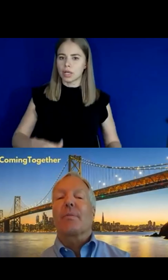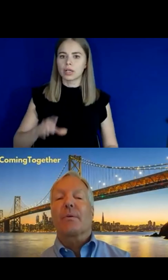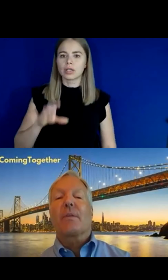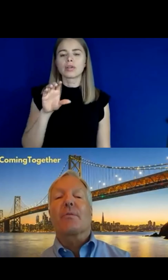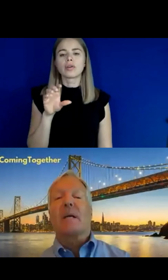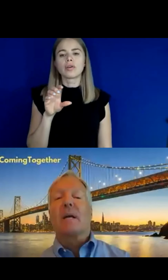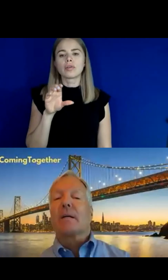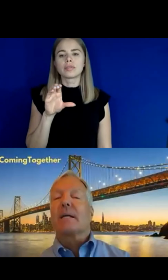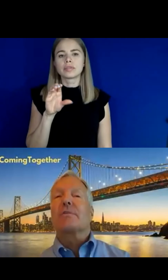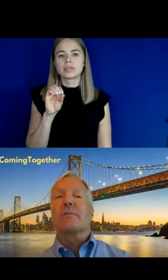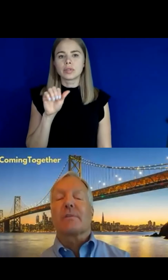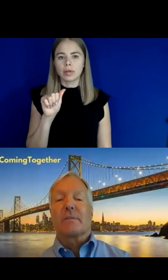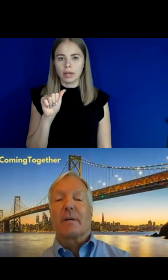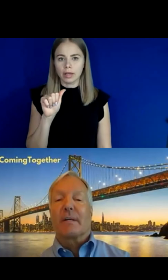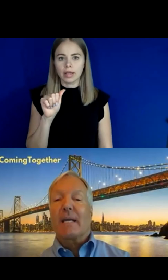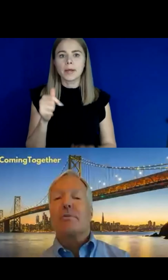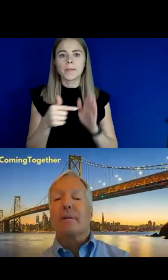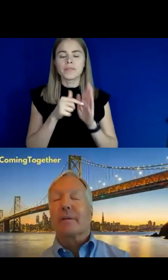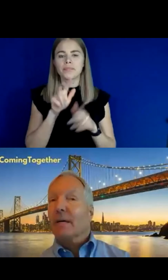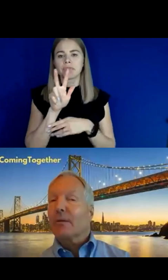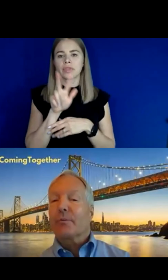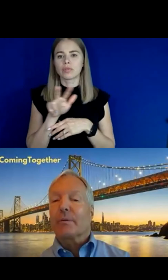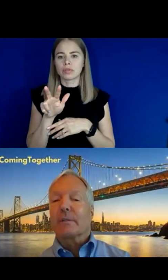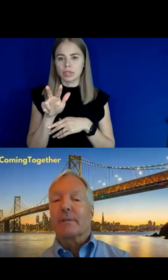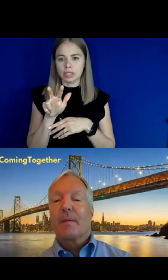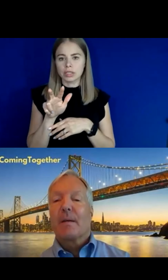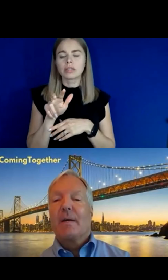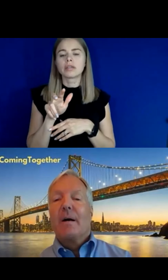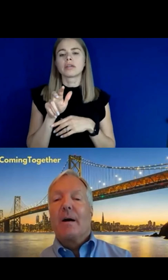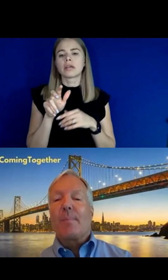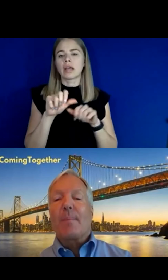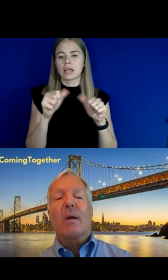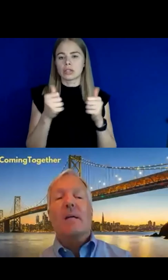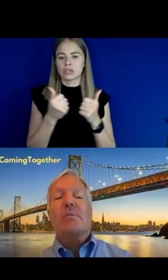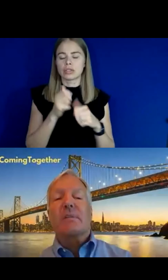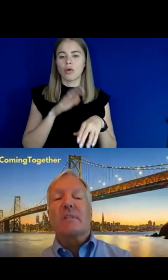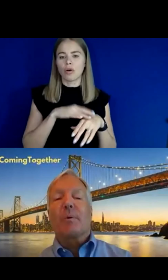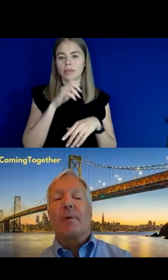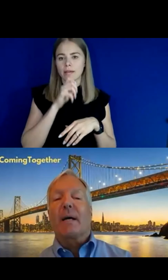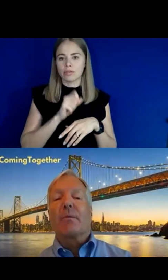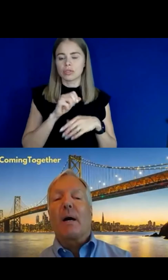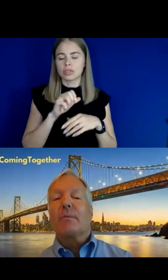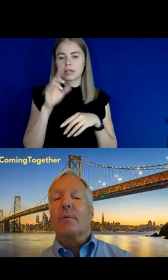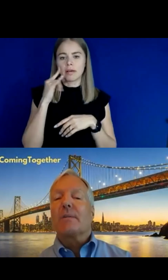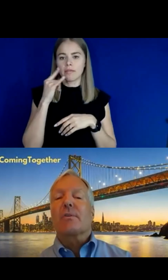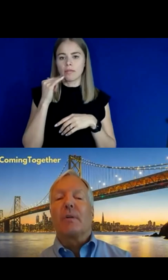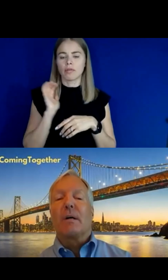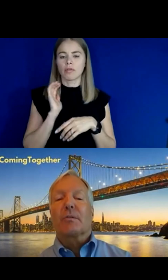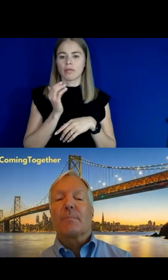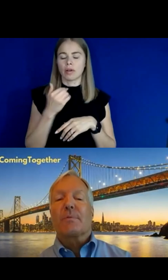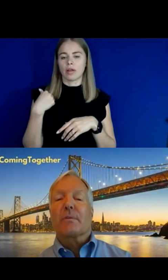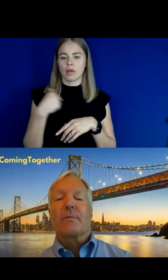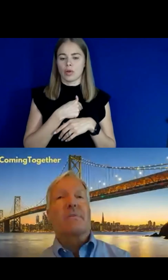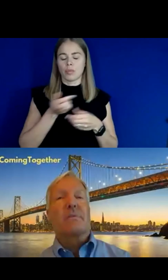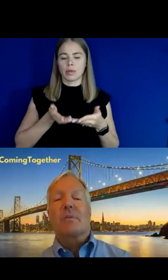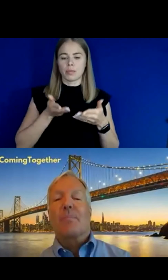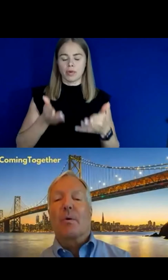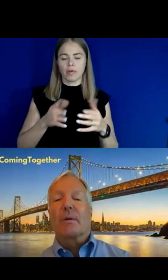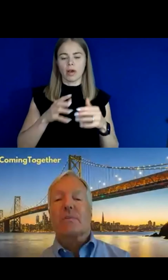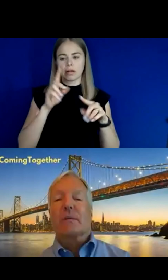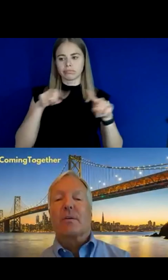representing 33 area agencies on aging in California. Our member agencies provide a wide range of long-term services